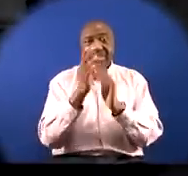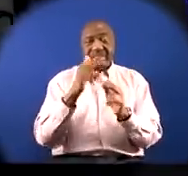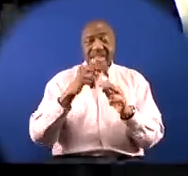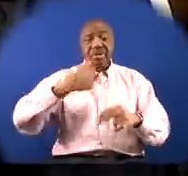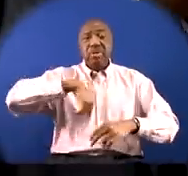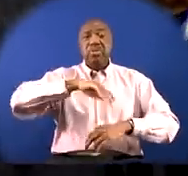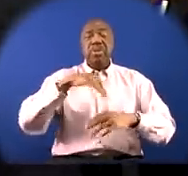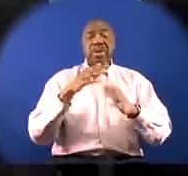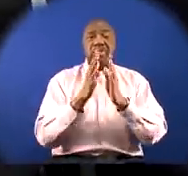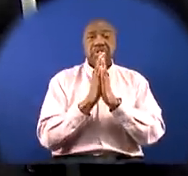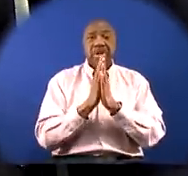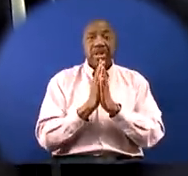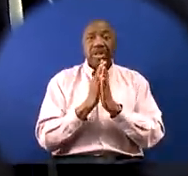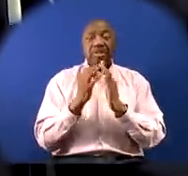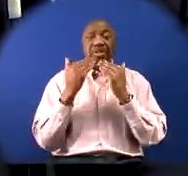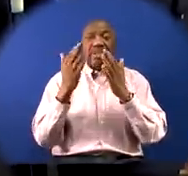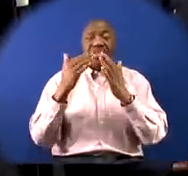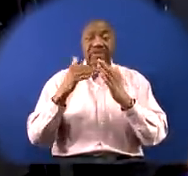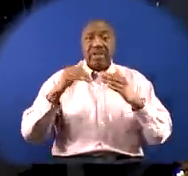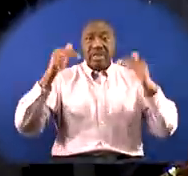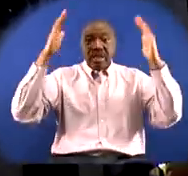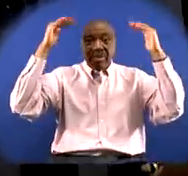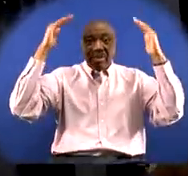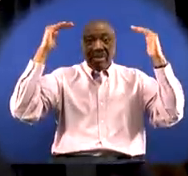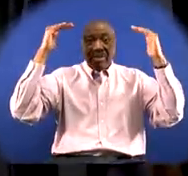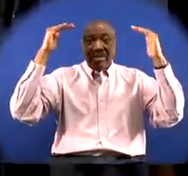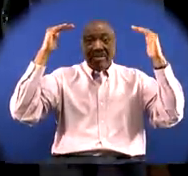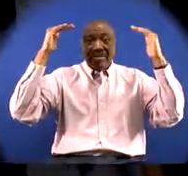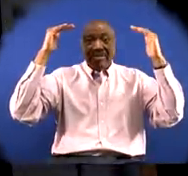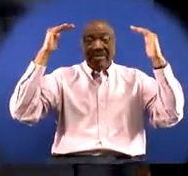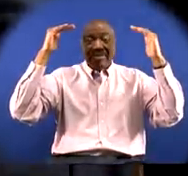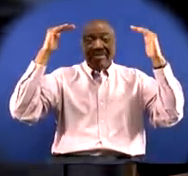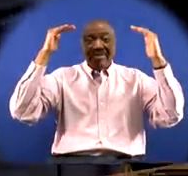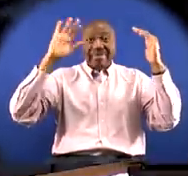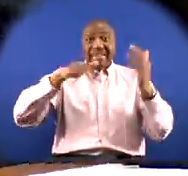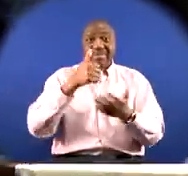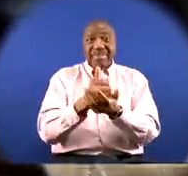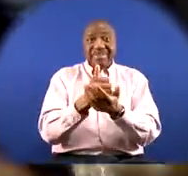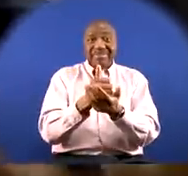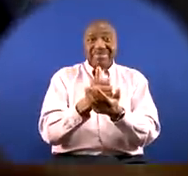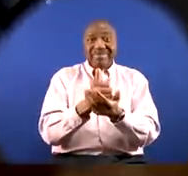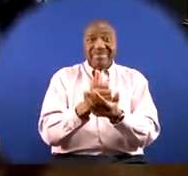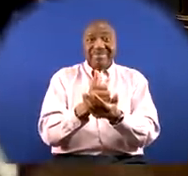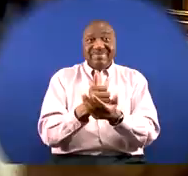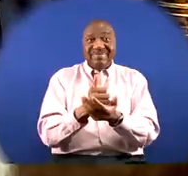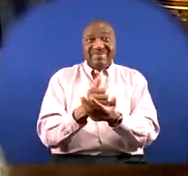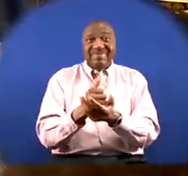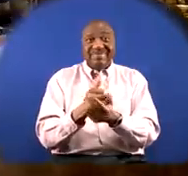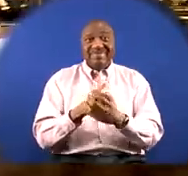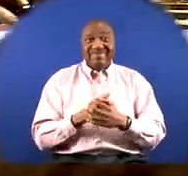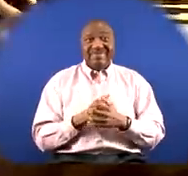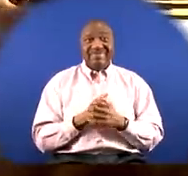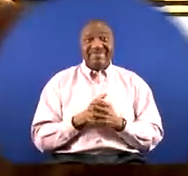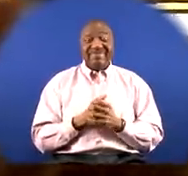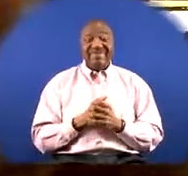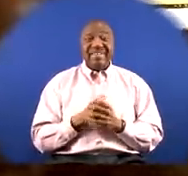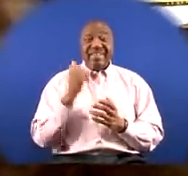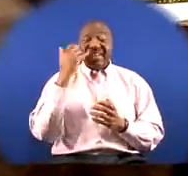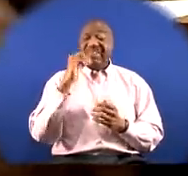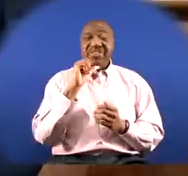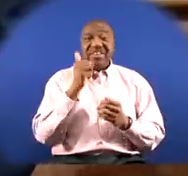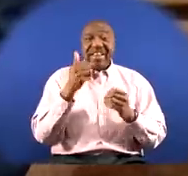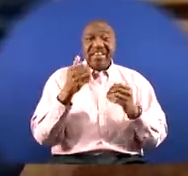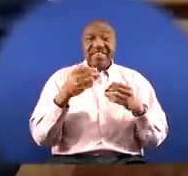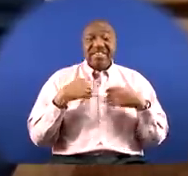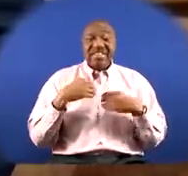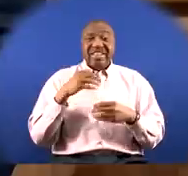we pray with thanksgiving and great expectation. Amen. Amen. Amen. If you've not received the elements, won't